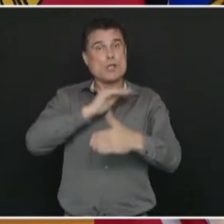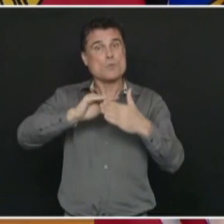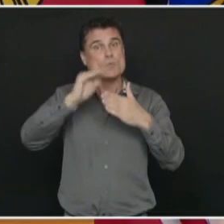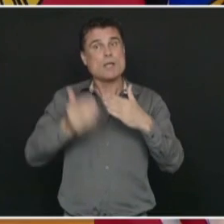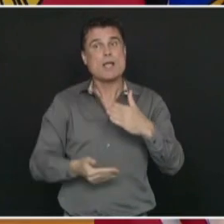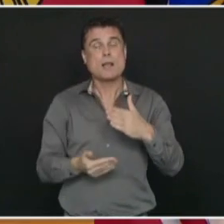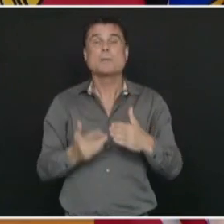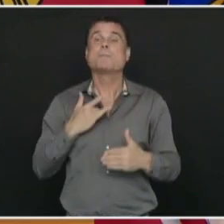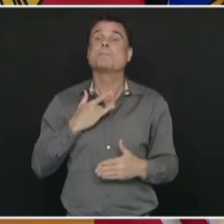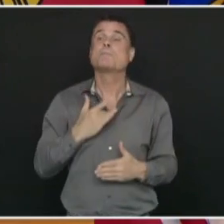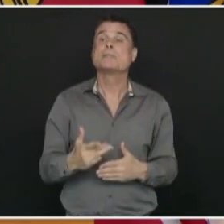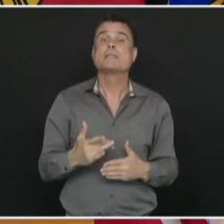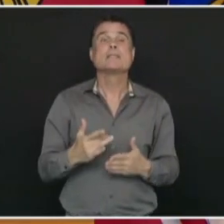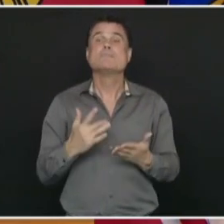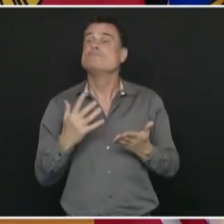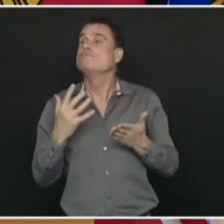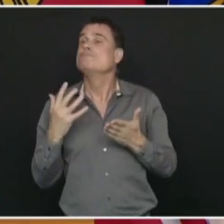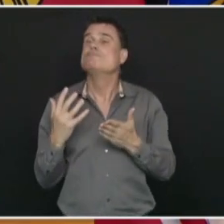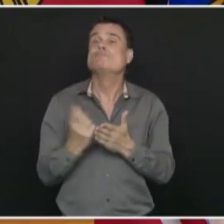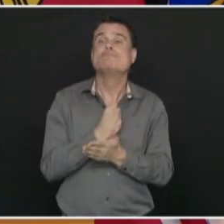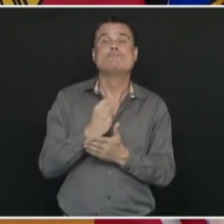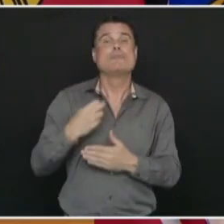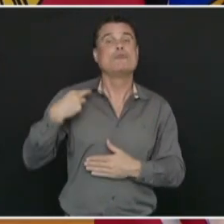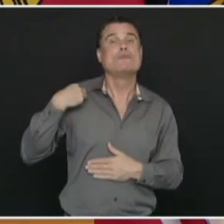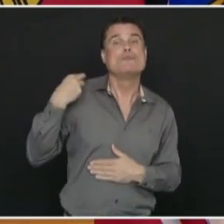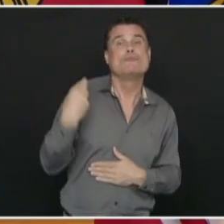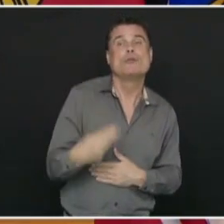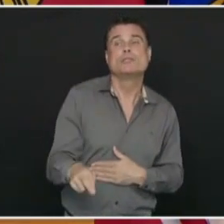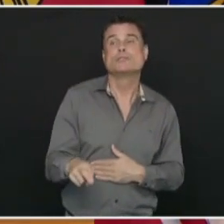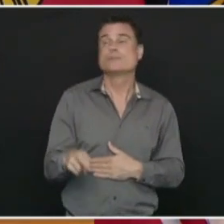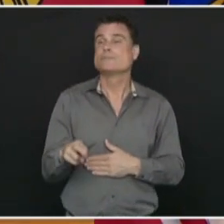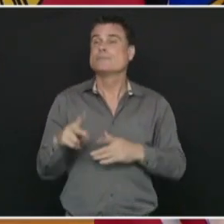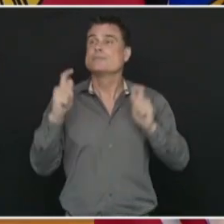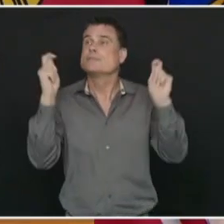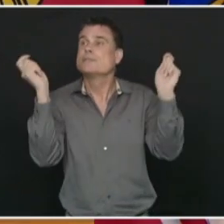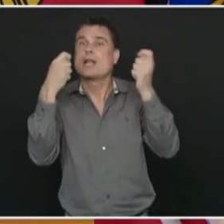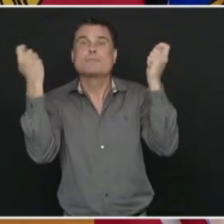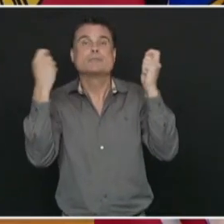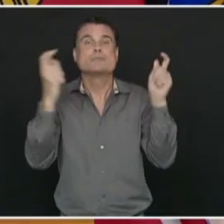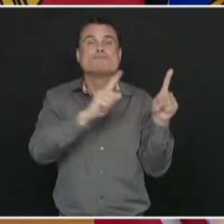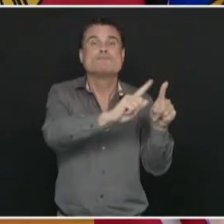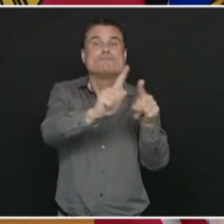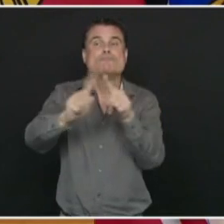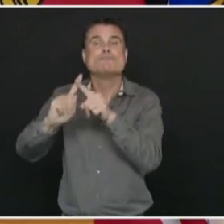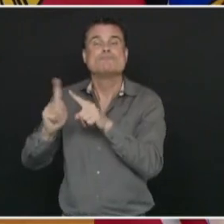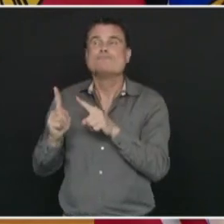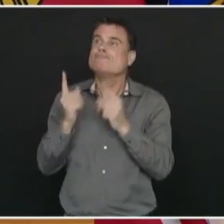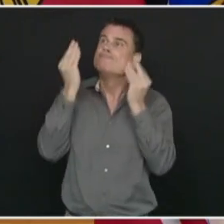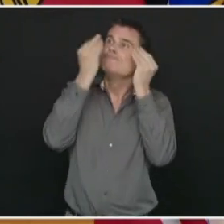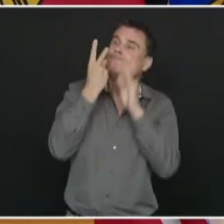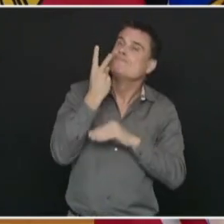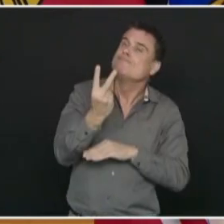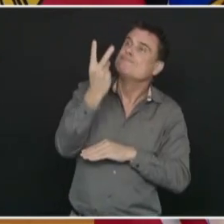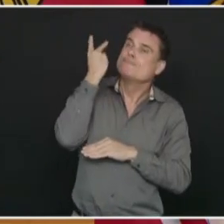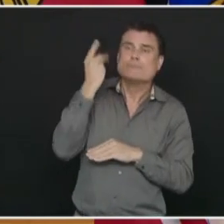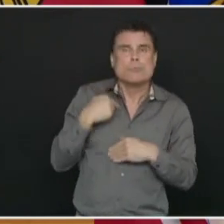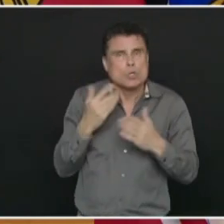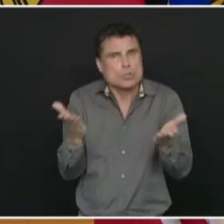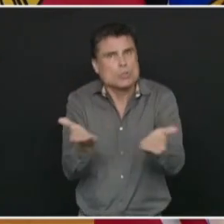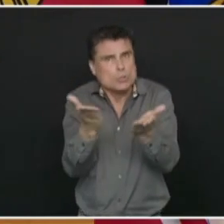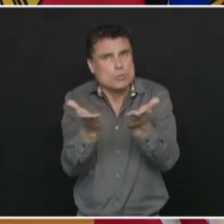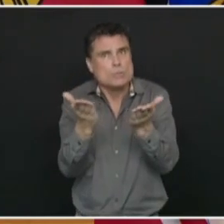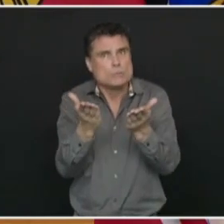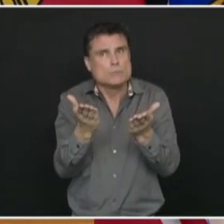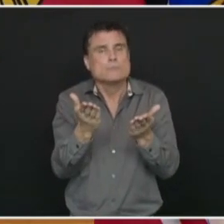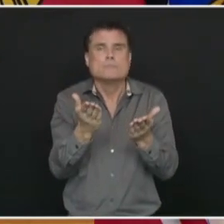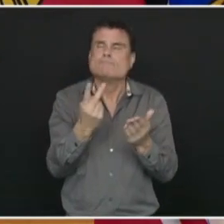that some people who were thought to have recovered appear to have reacquired the virus?